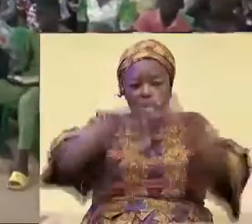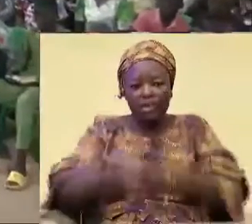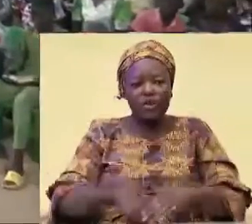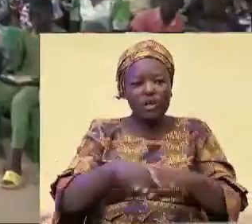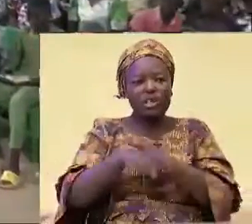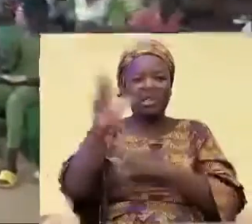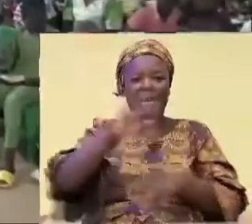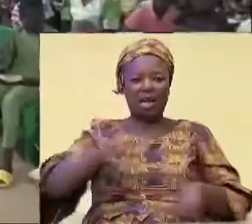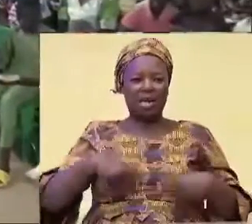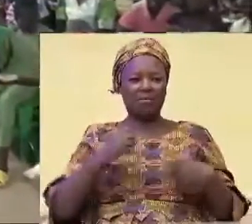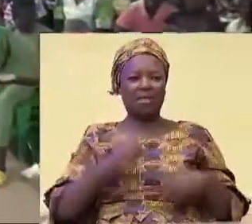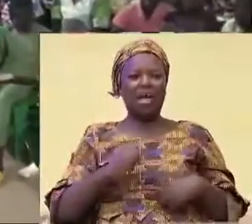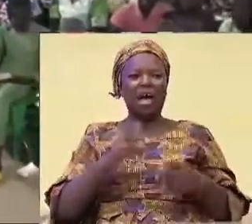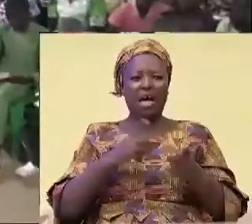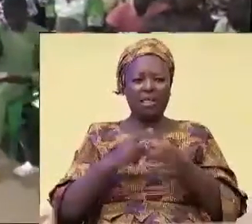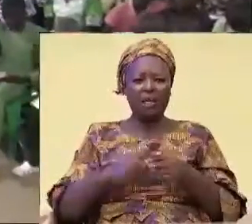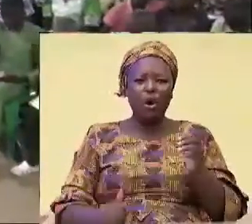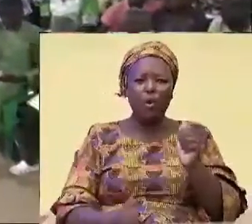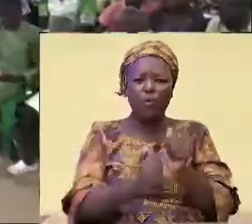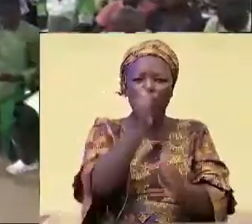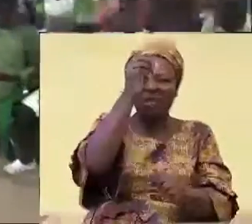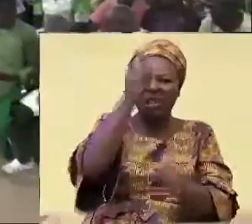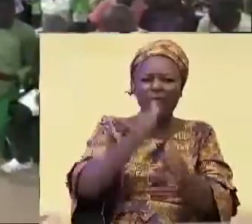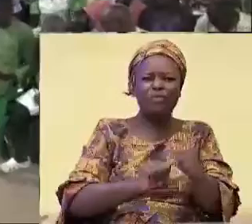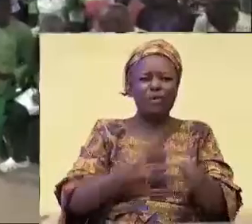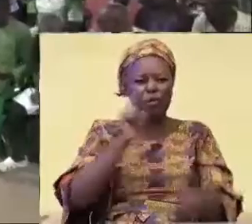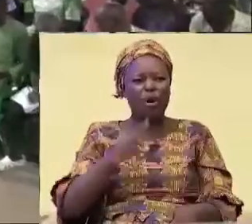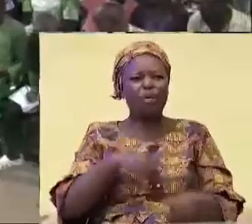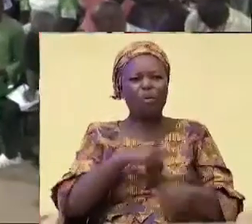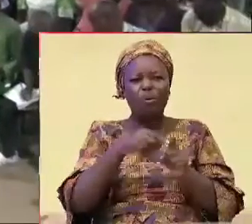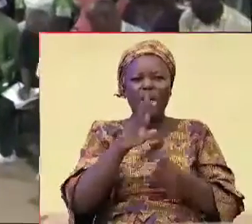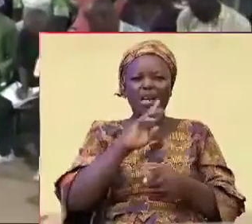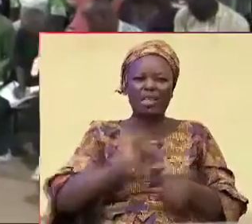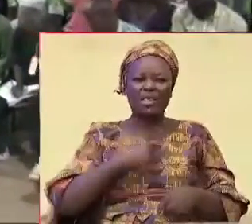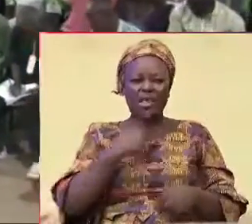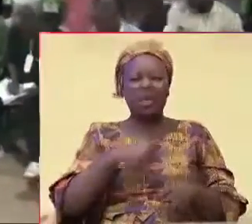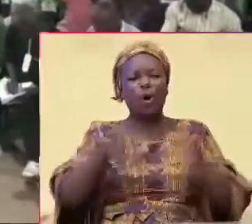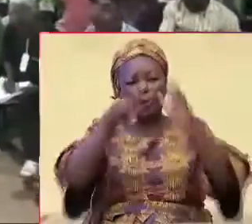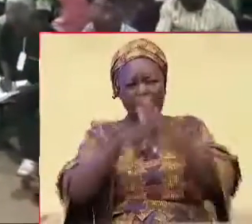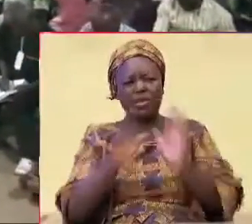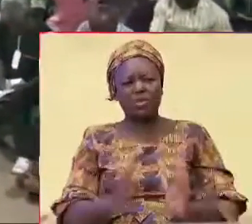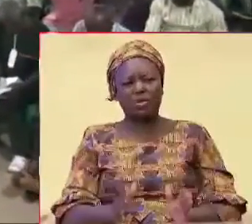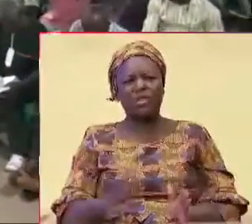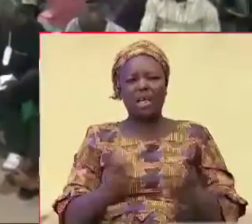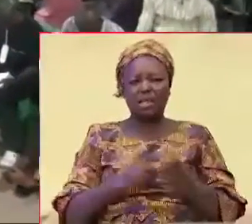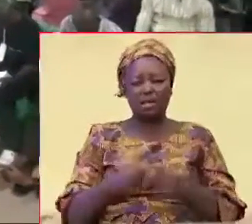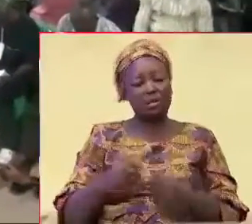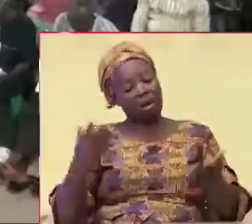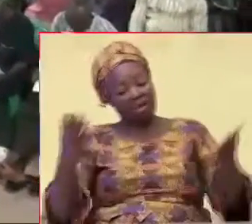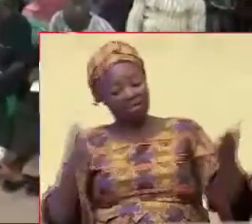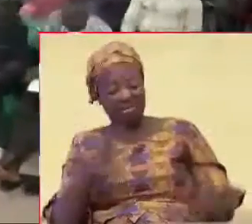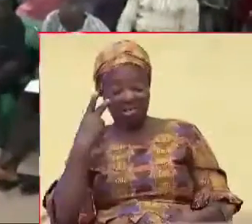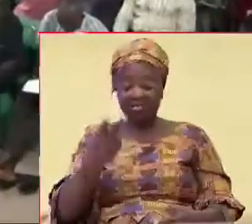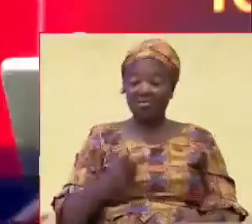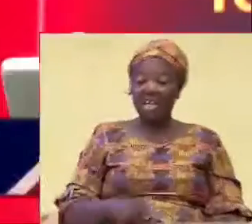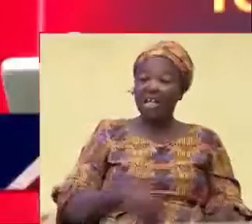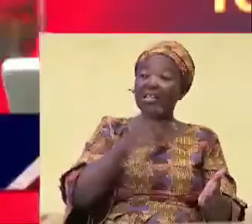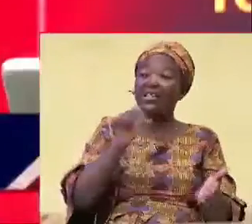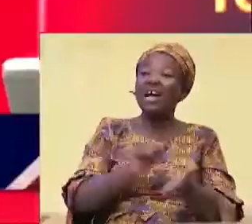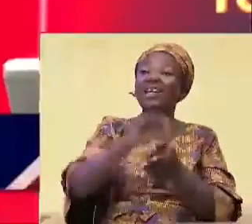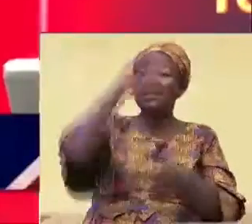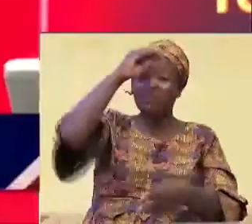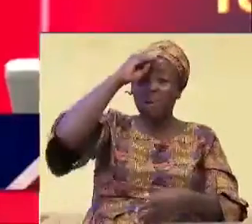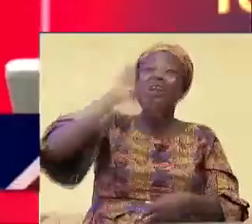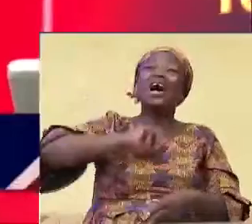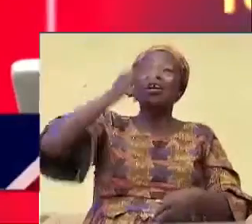lives, oppression in their lives. And almost is everybody here. When I say oppressors, maybe you are thinking, oh yes, Mr.